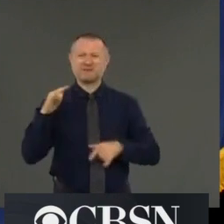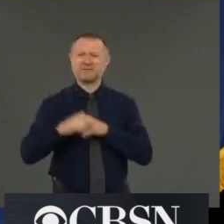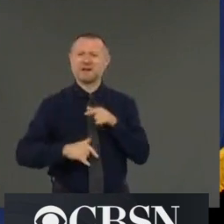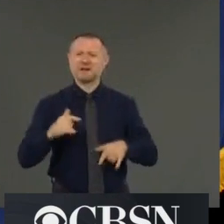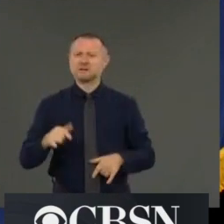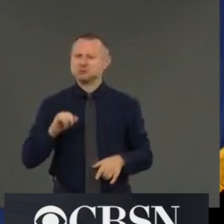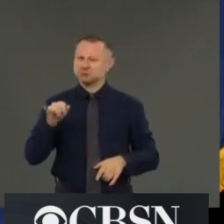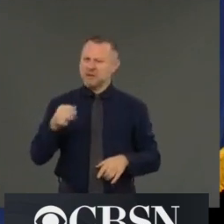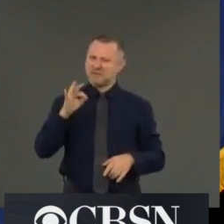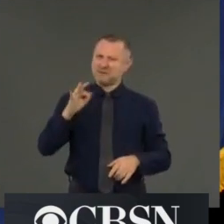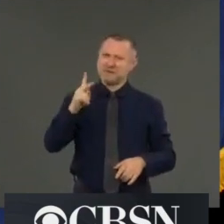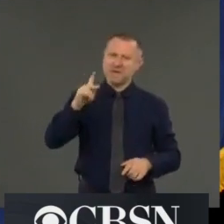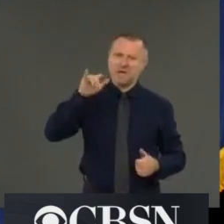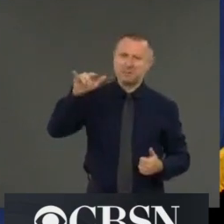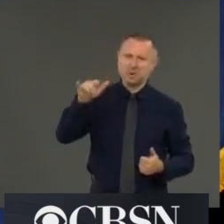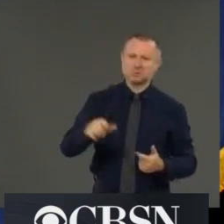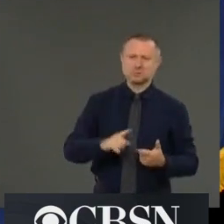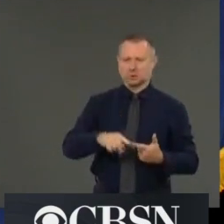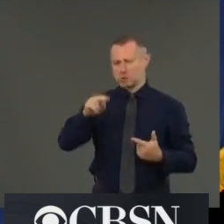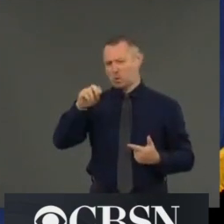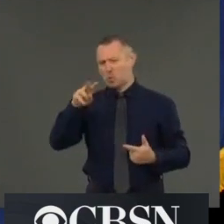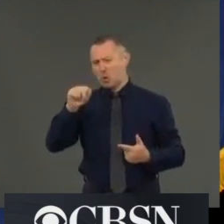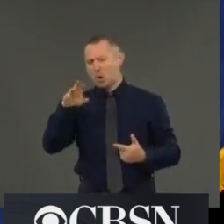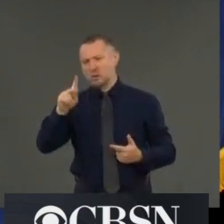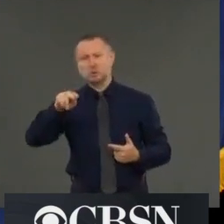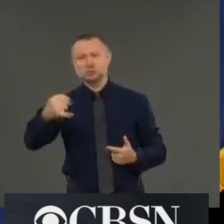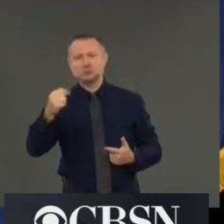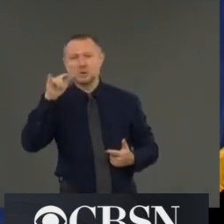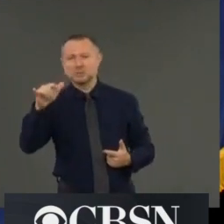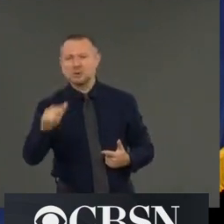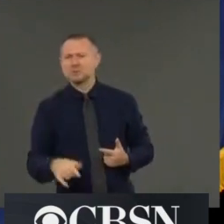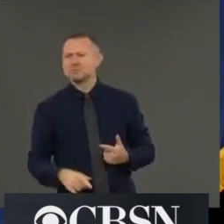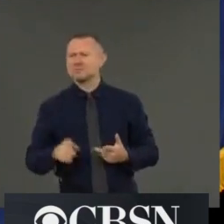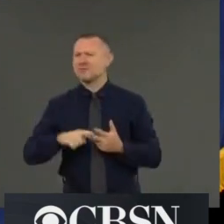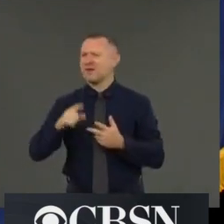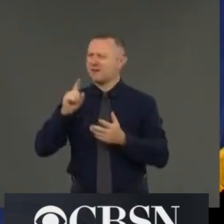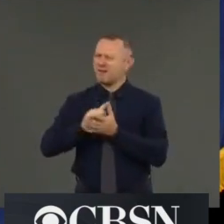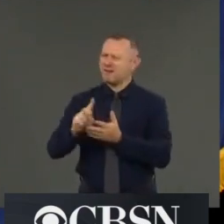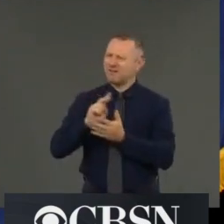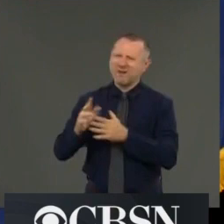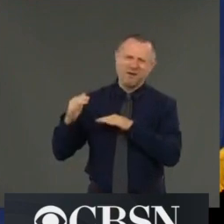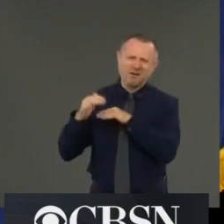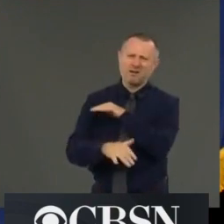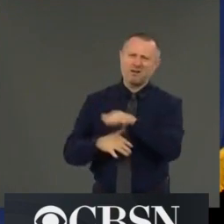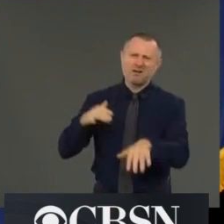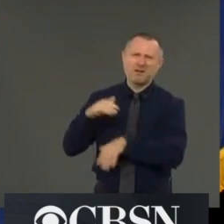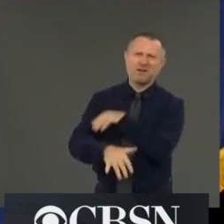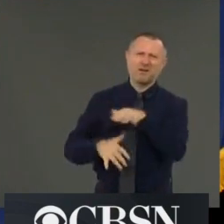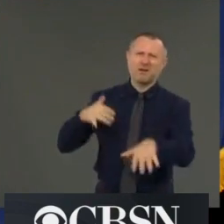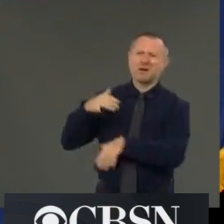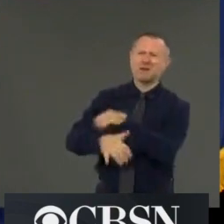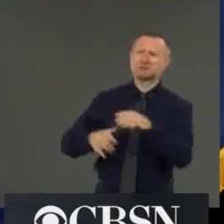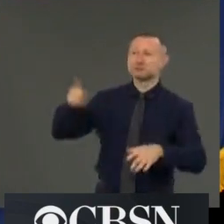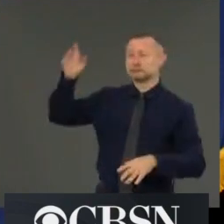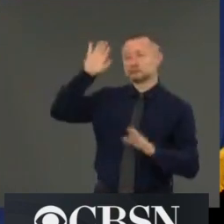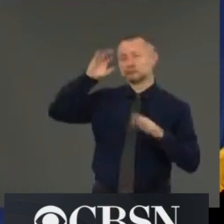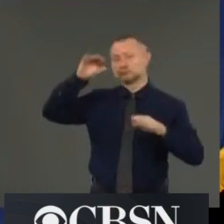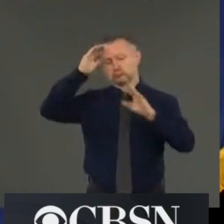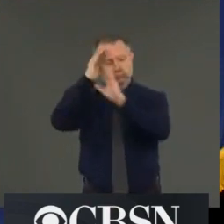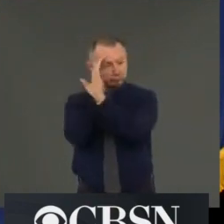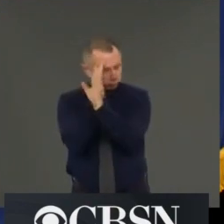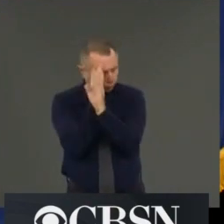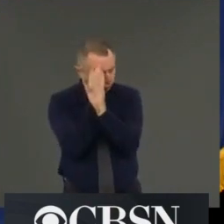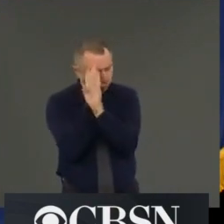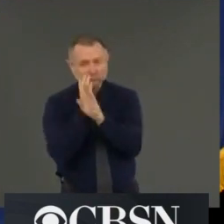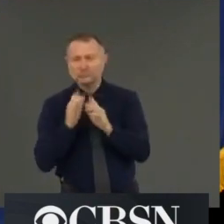Newark. And it was coming for weeks and months, and they never knew. That's where the explosion came